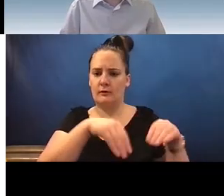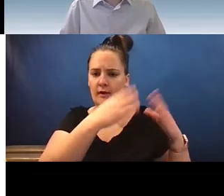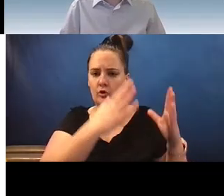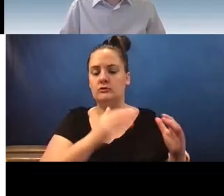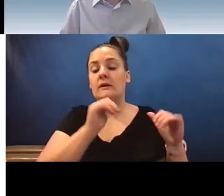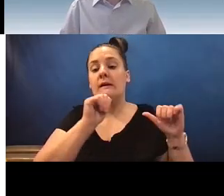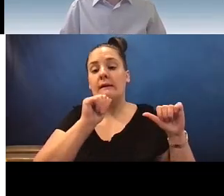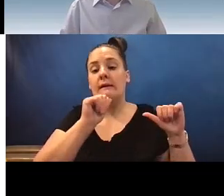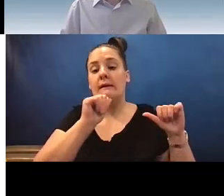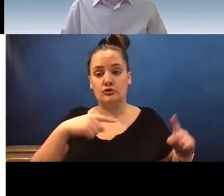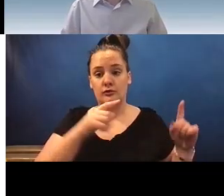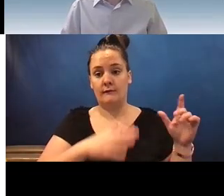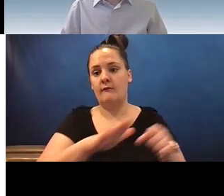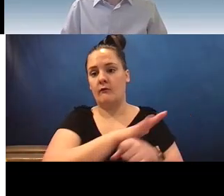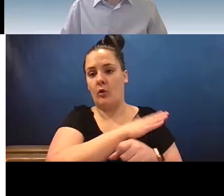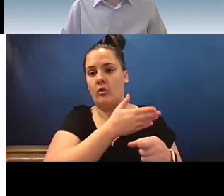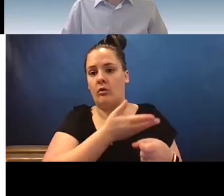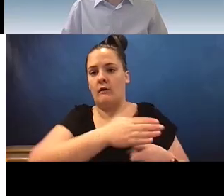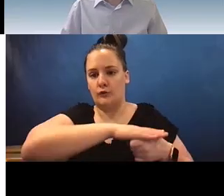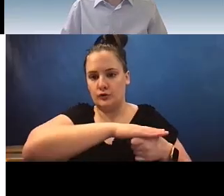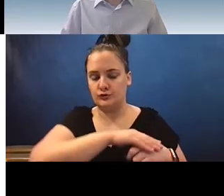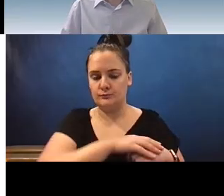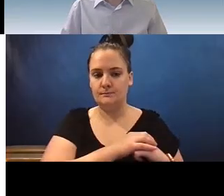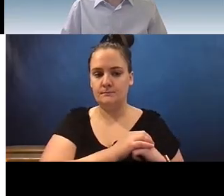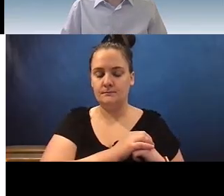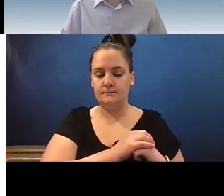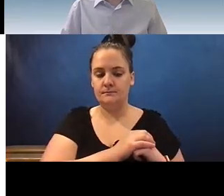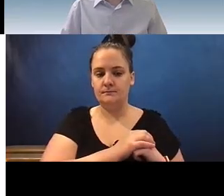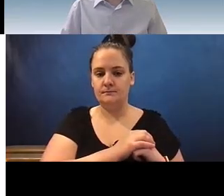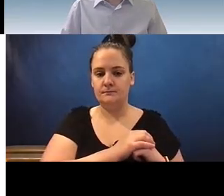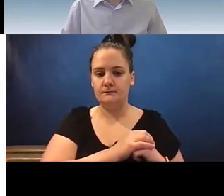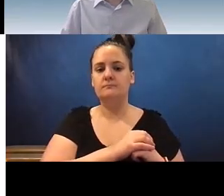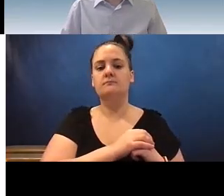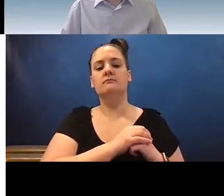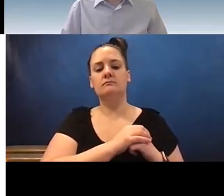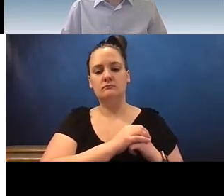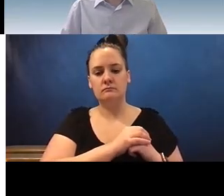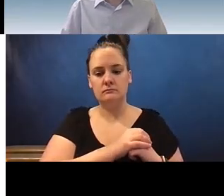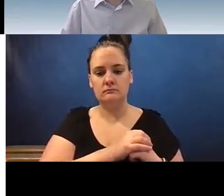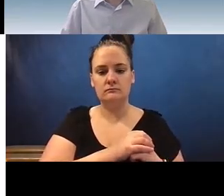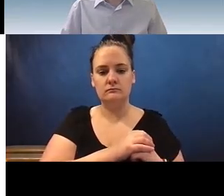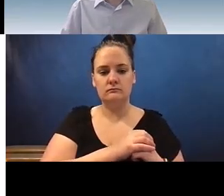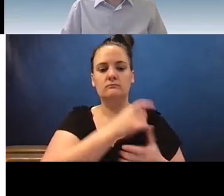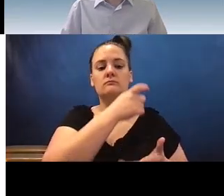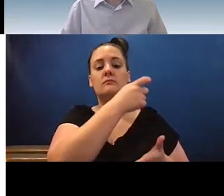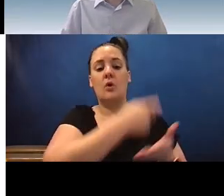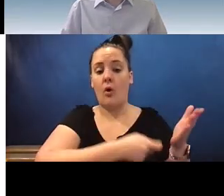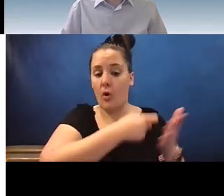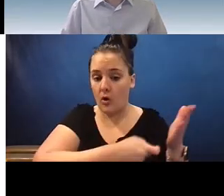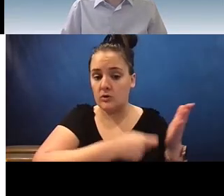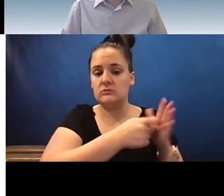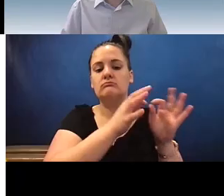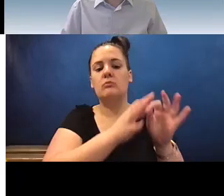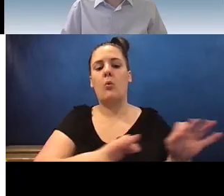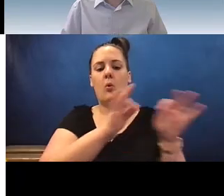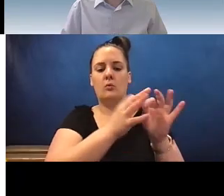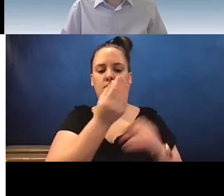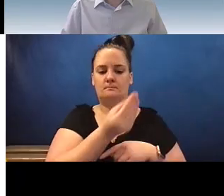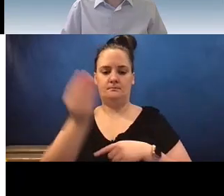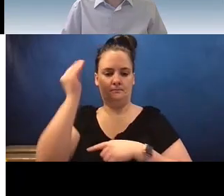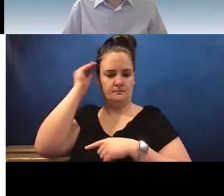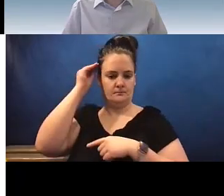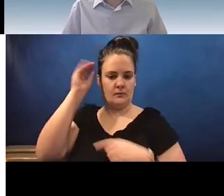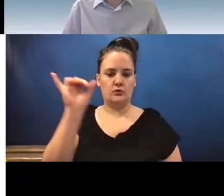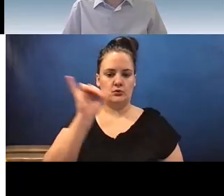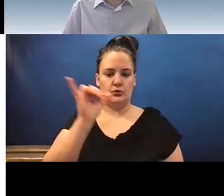coverage. Costs are another important factor in these measures, and many hospitals have cost efficiency opportunities, as we saw with our